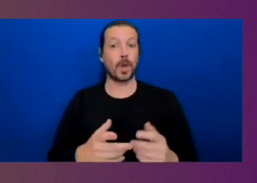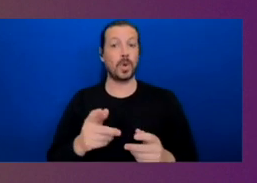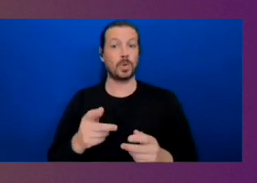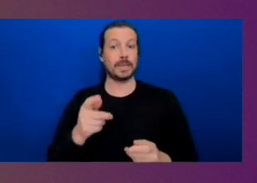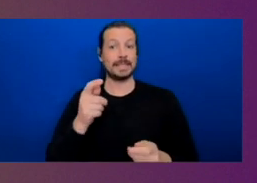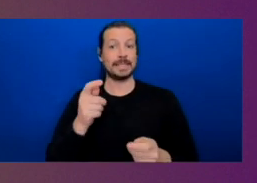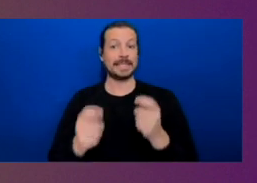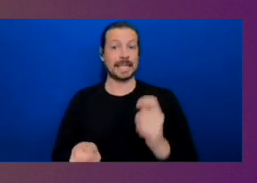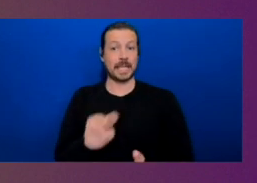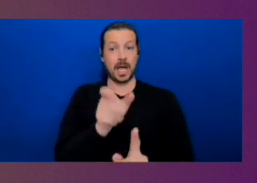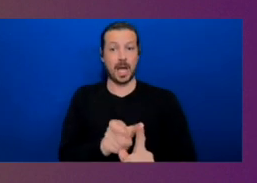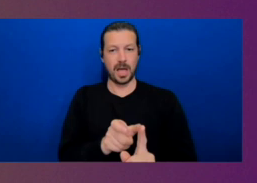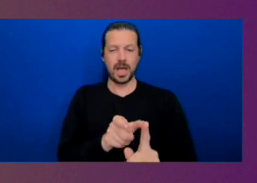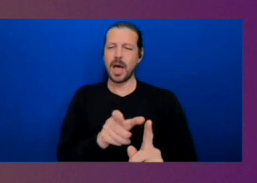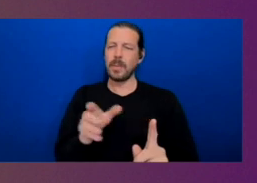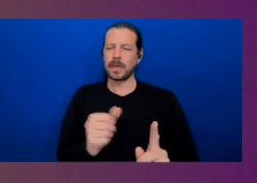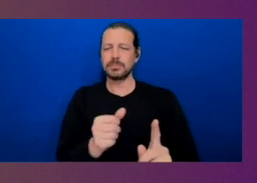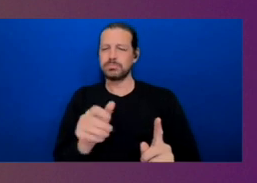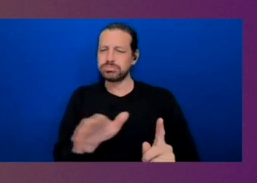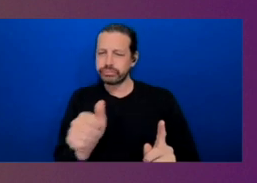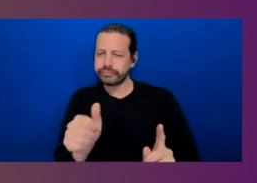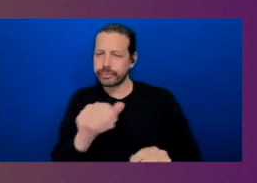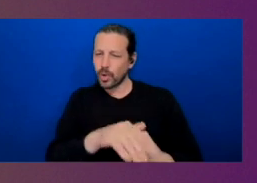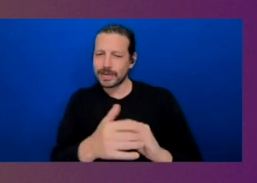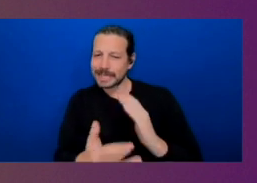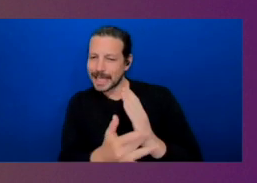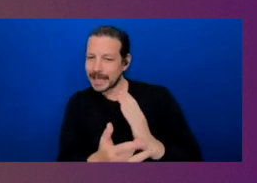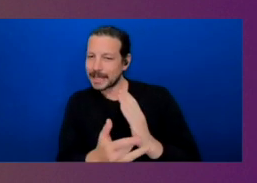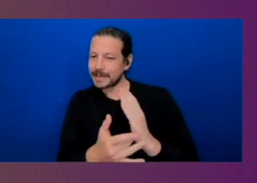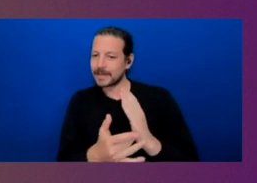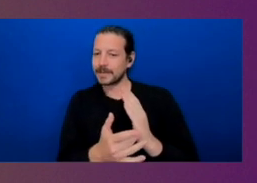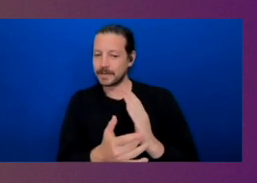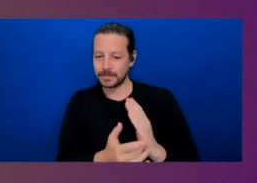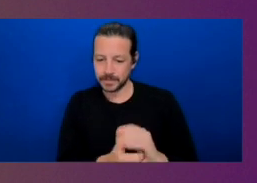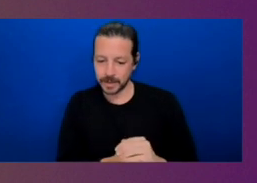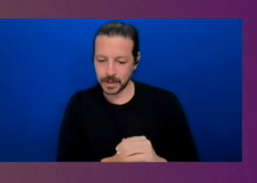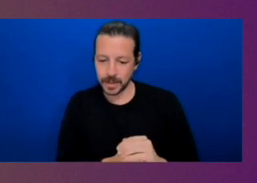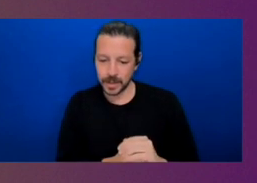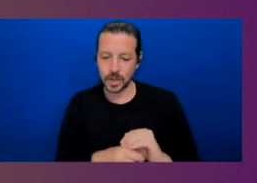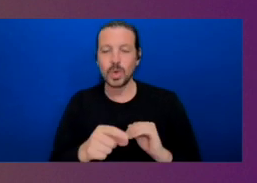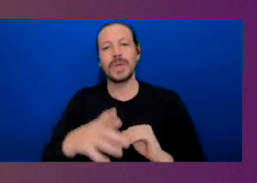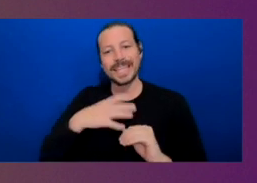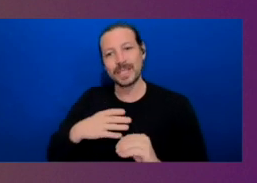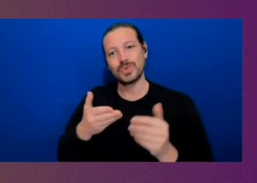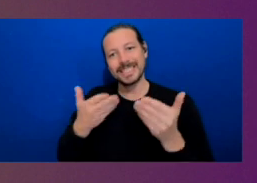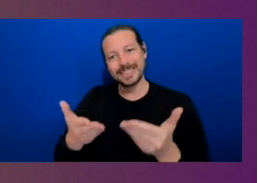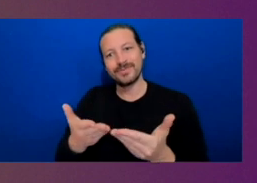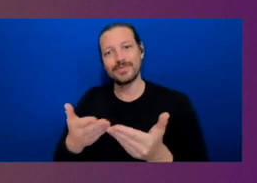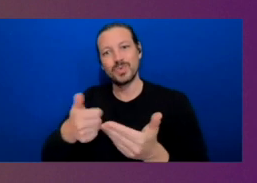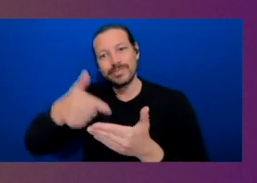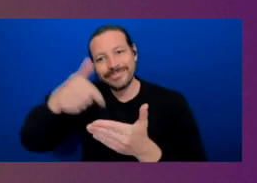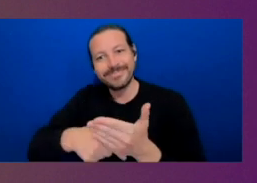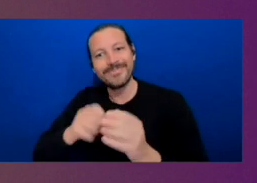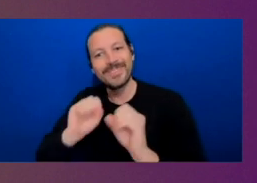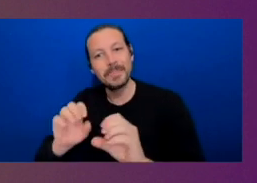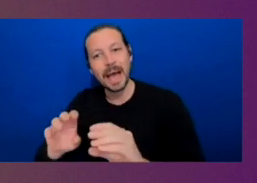tech, some piece of assistive tech. So you want to, because you need to be able to provide meaningful feedback, and not just what's broken,